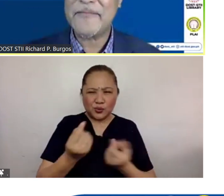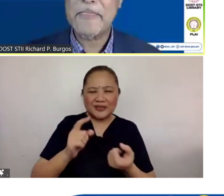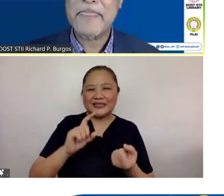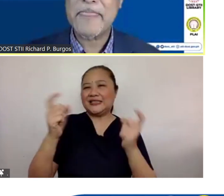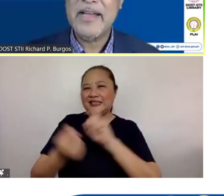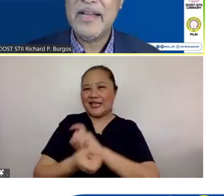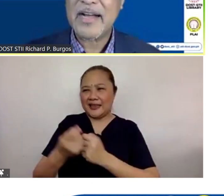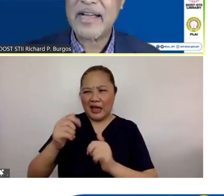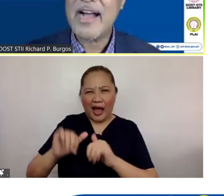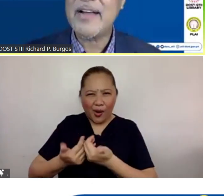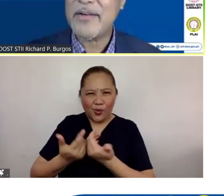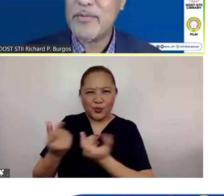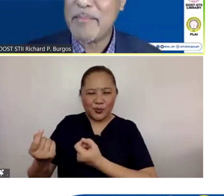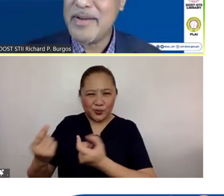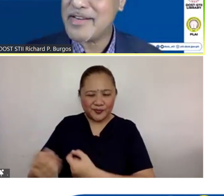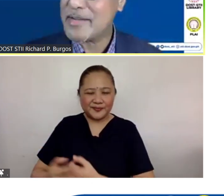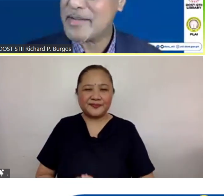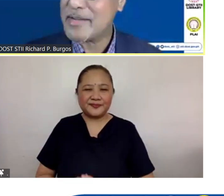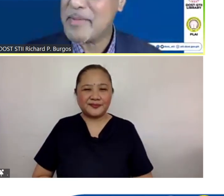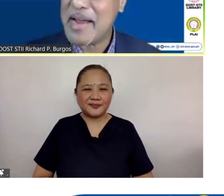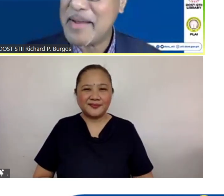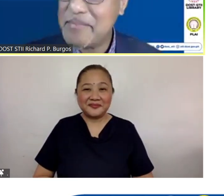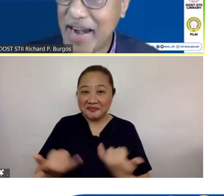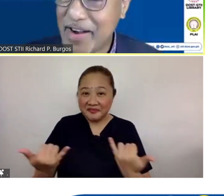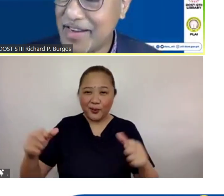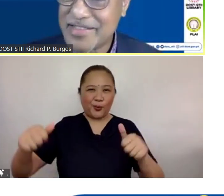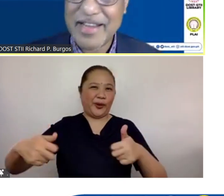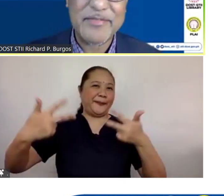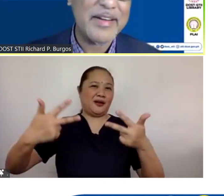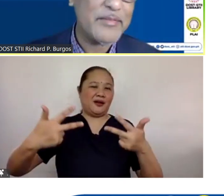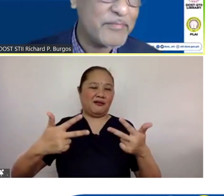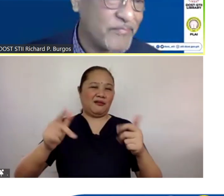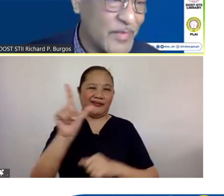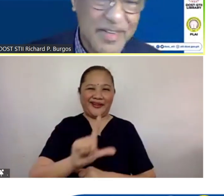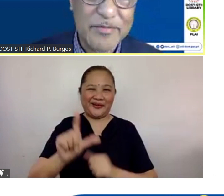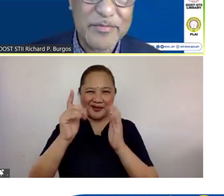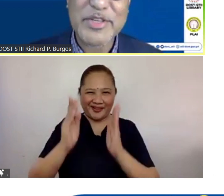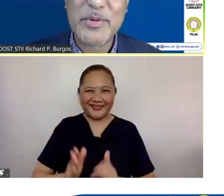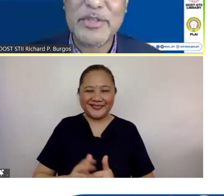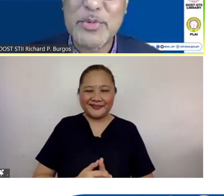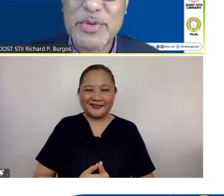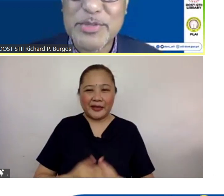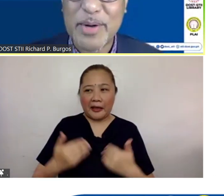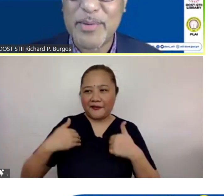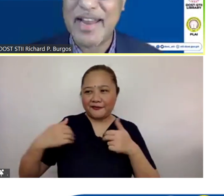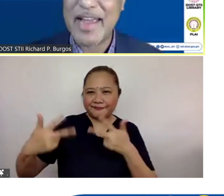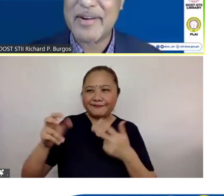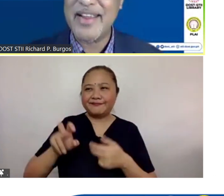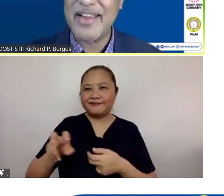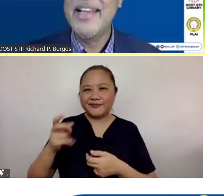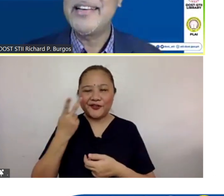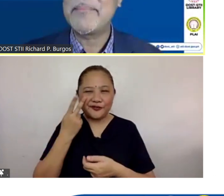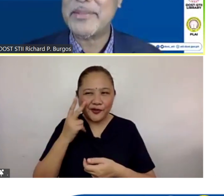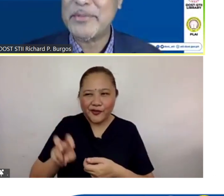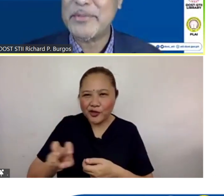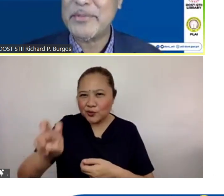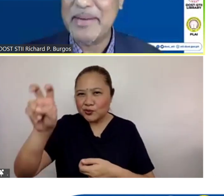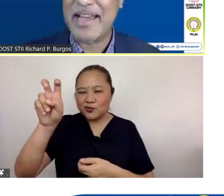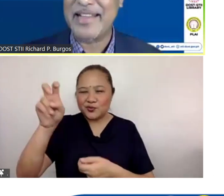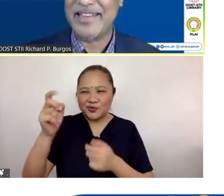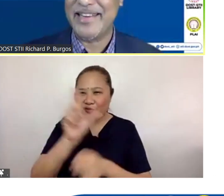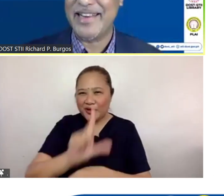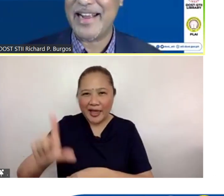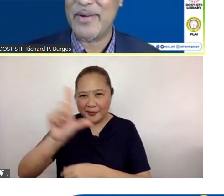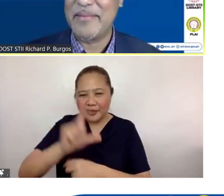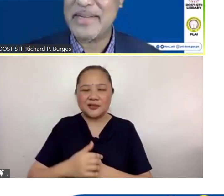Okay. Kaya nga, nag-webinar sa mga librarians. They have virtual tours to our library na patuloy naman